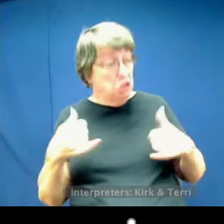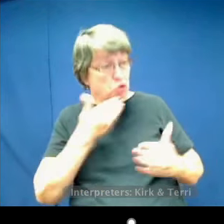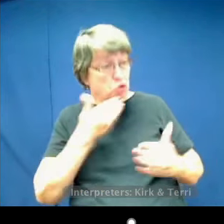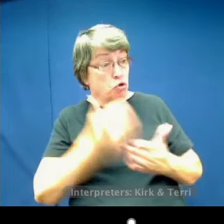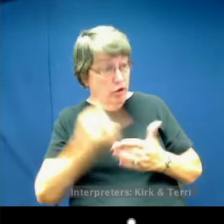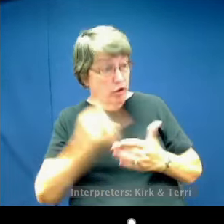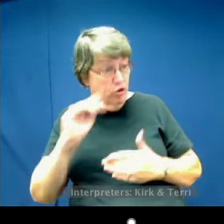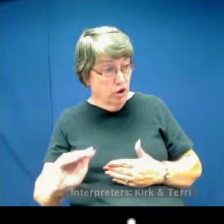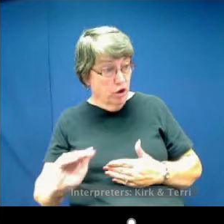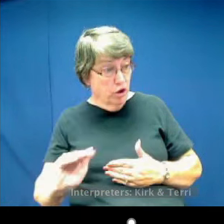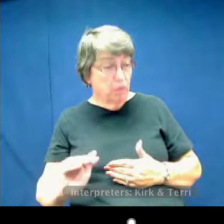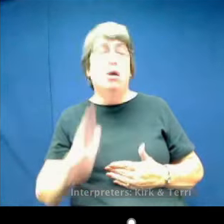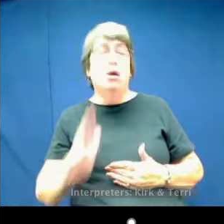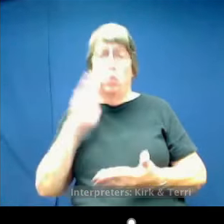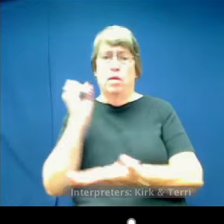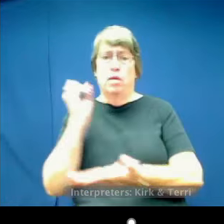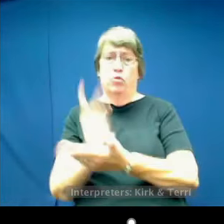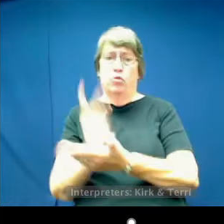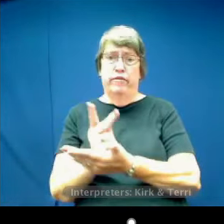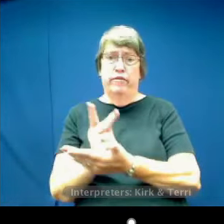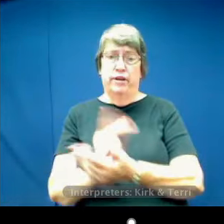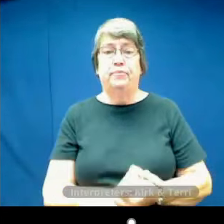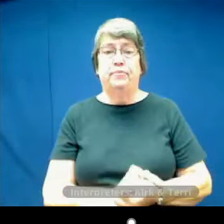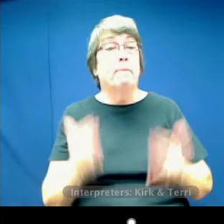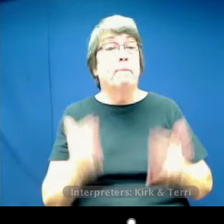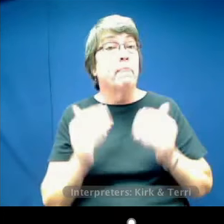Visitation isn't an absolute right. It can be